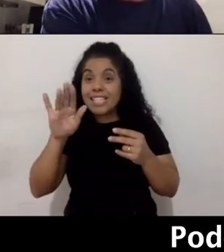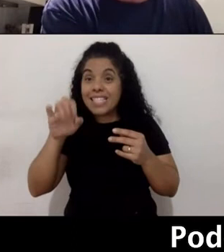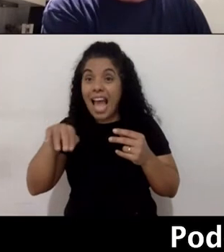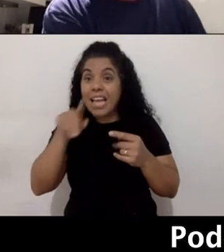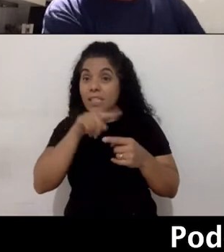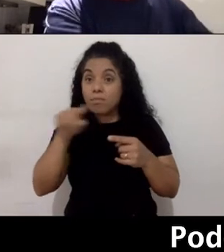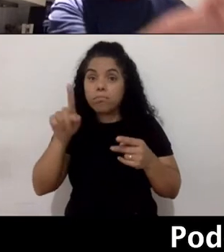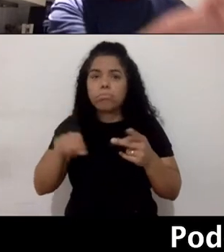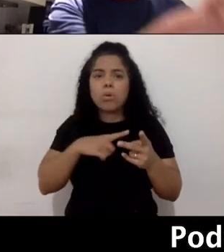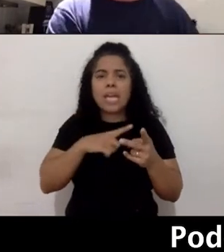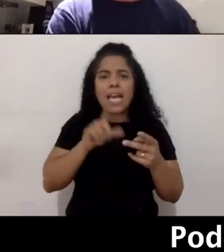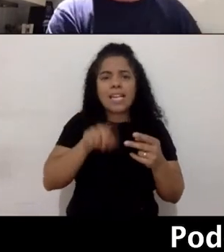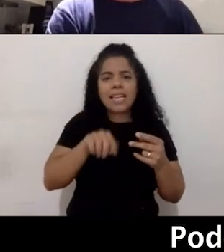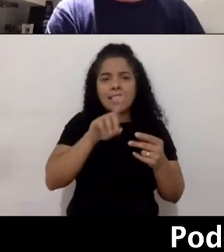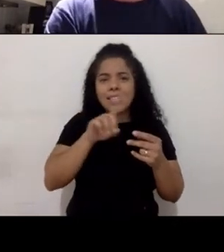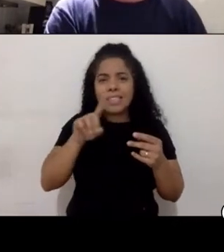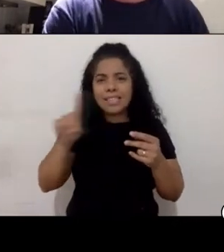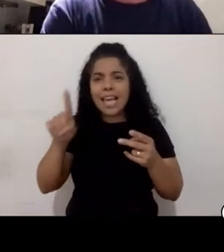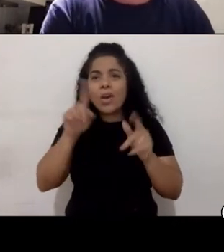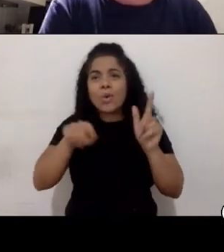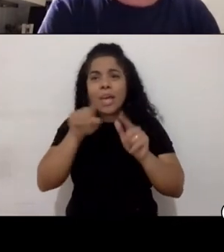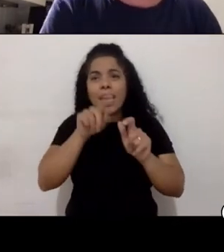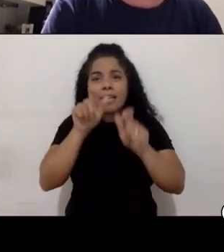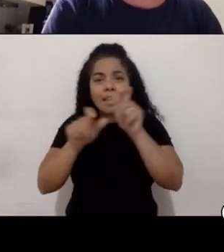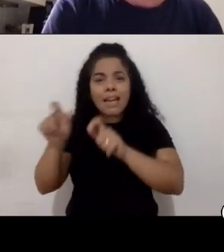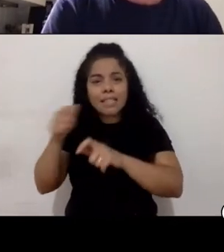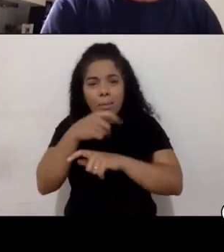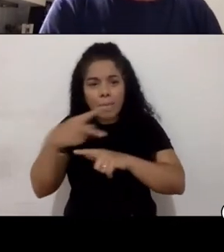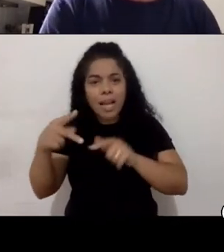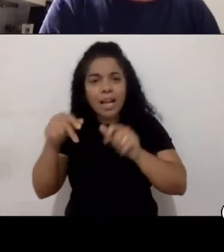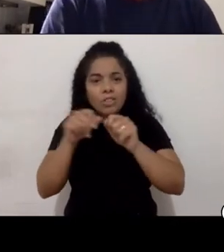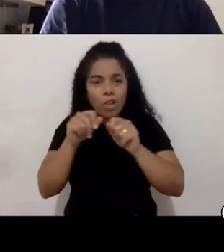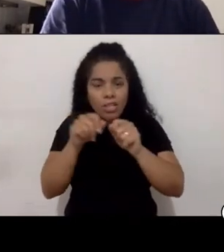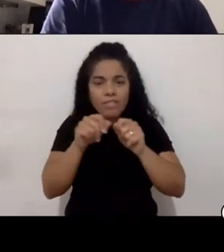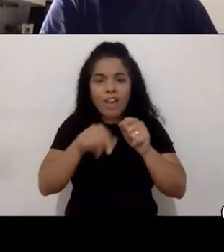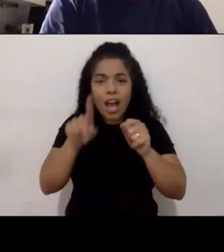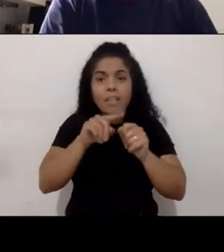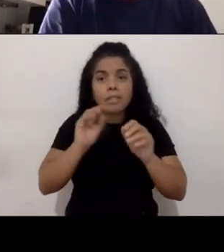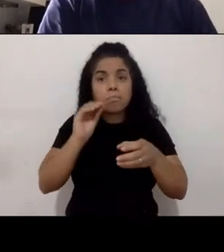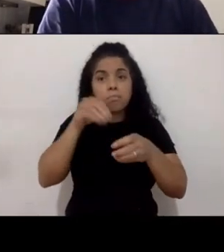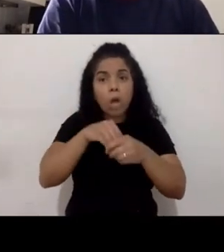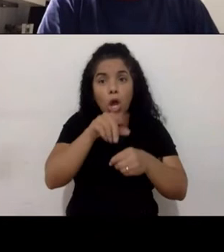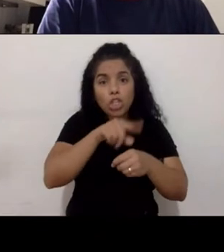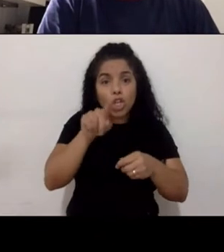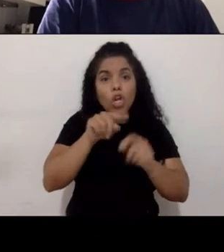can bring those down into the infrastructure and be thinking about, so for example,